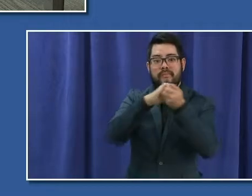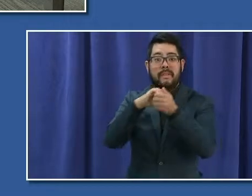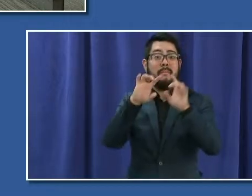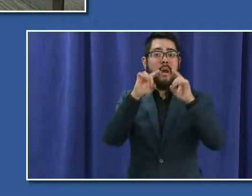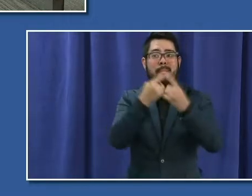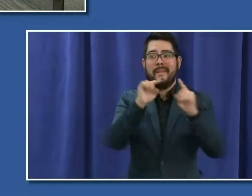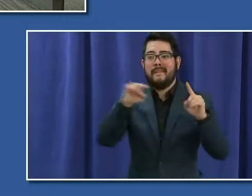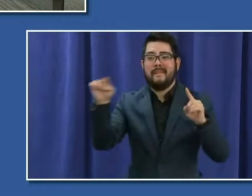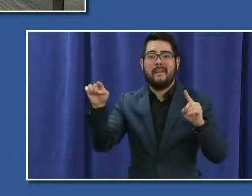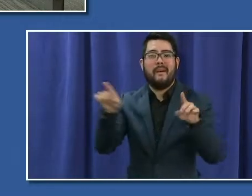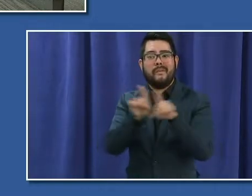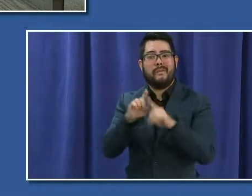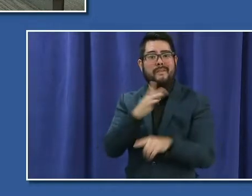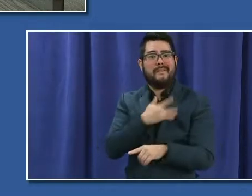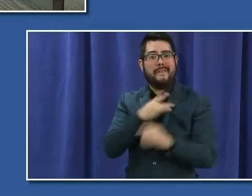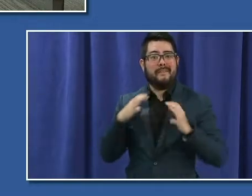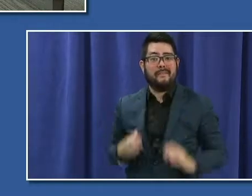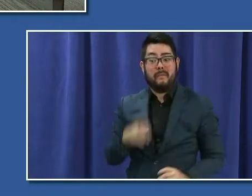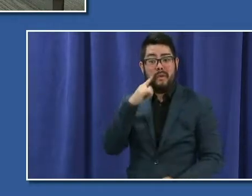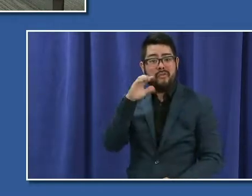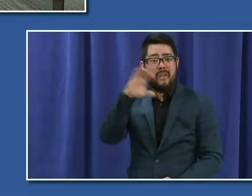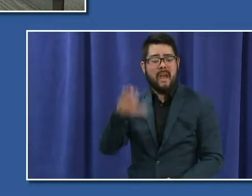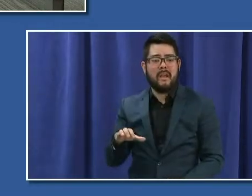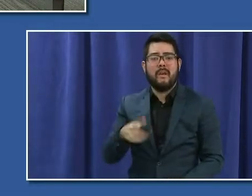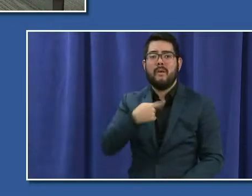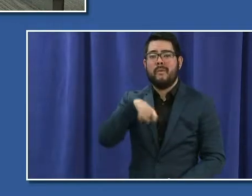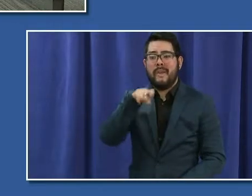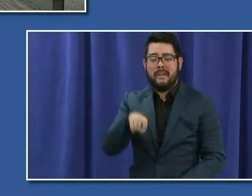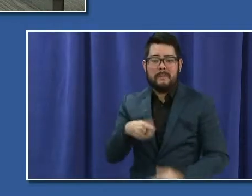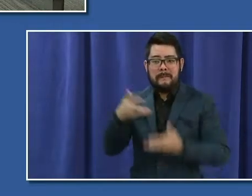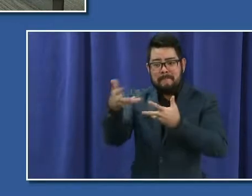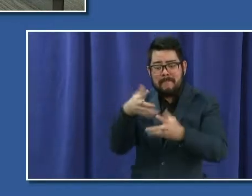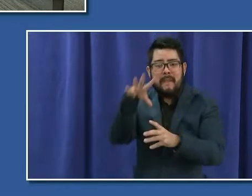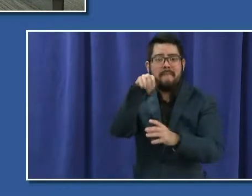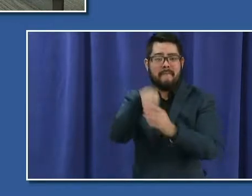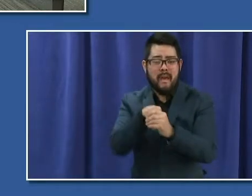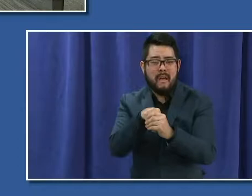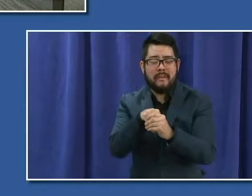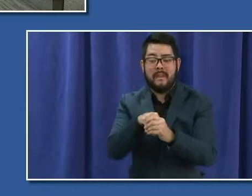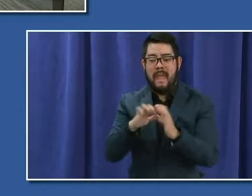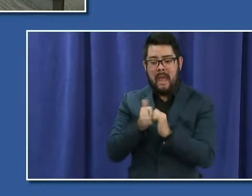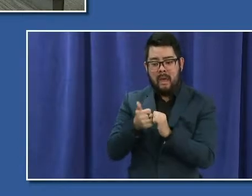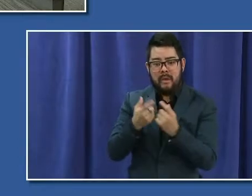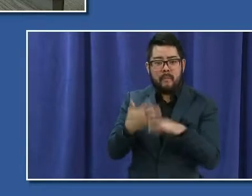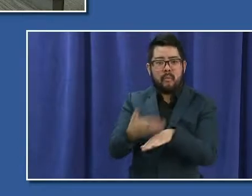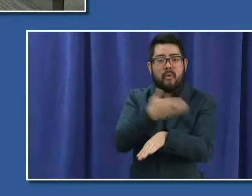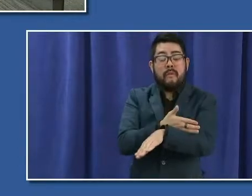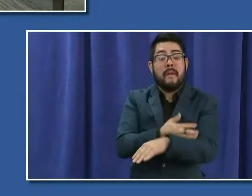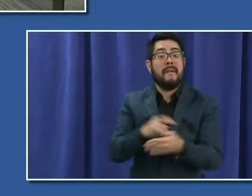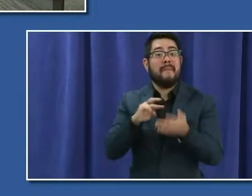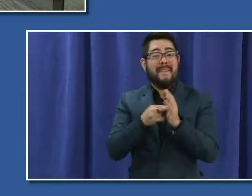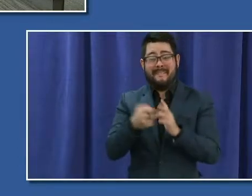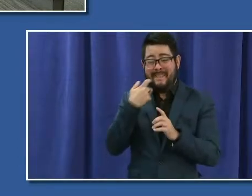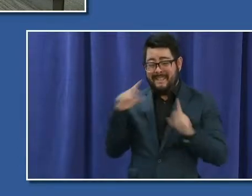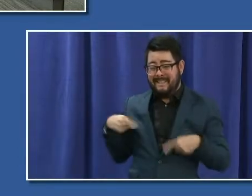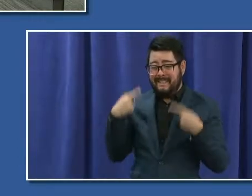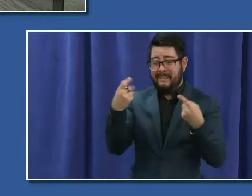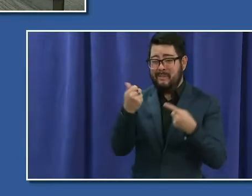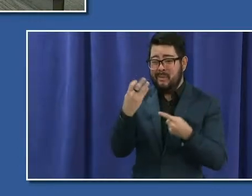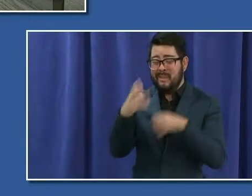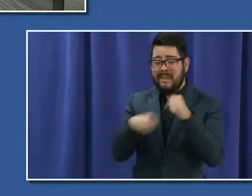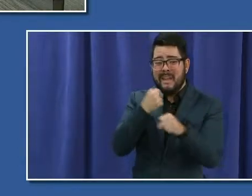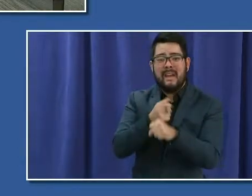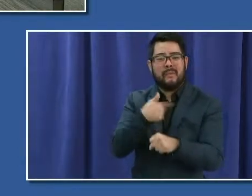as the citizens of Chicago. Everybody's going to have to play a part in this in some shape, form, or fashion. So over the past few years, we've been putting together